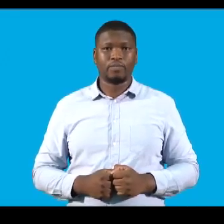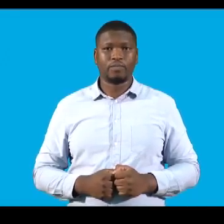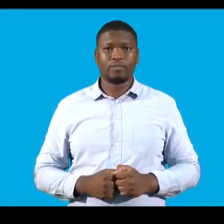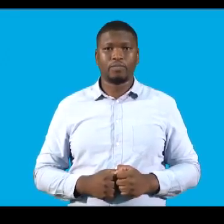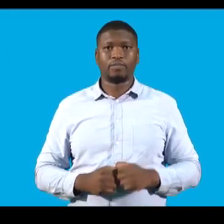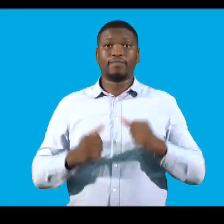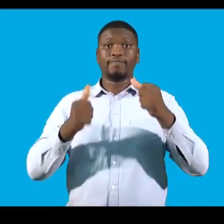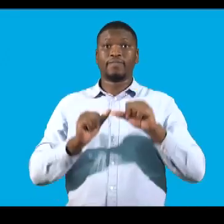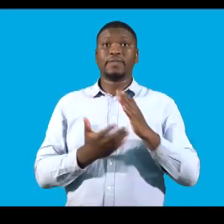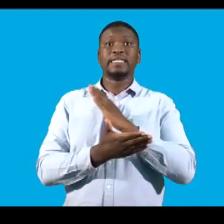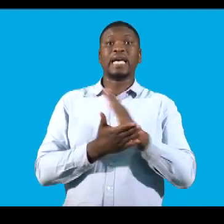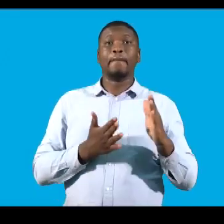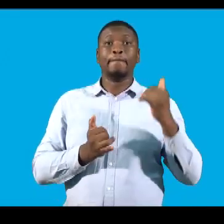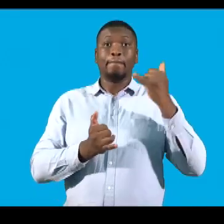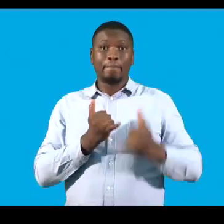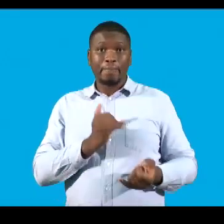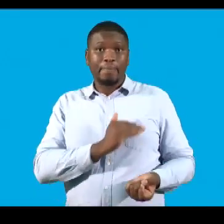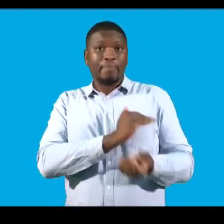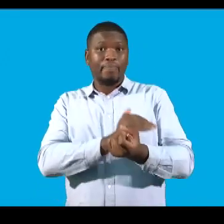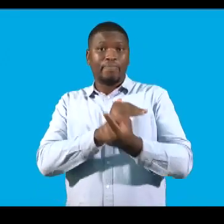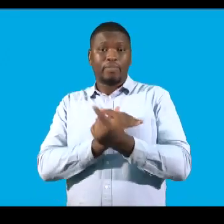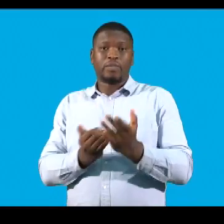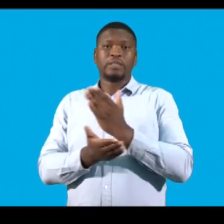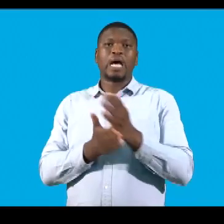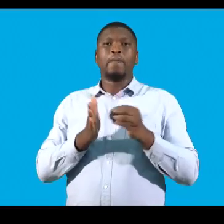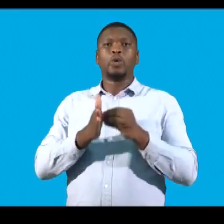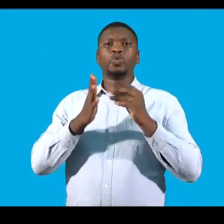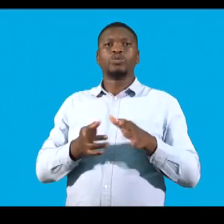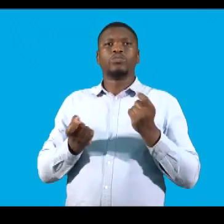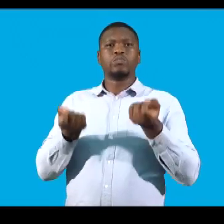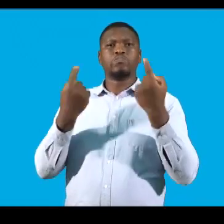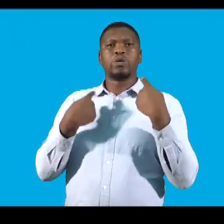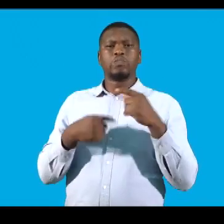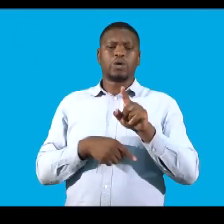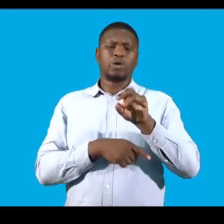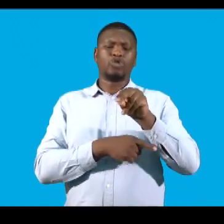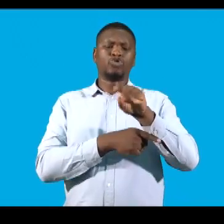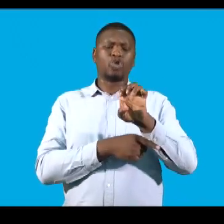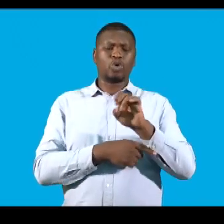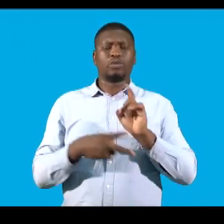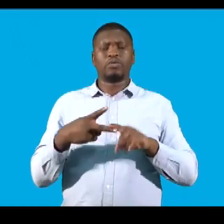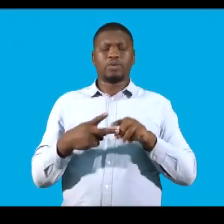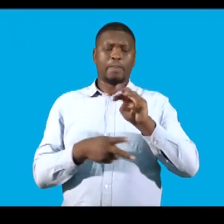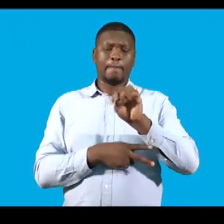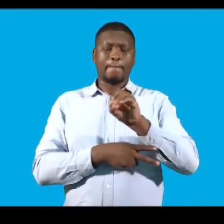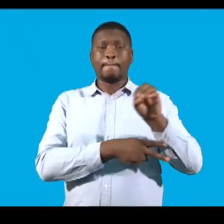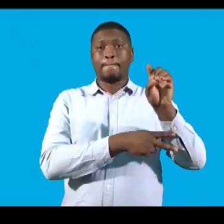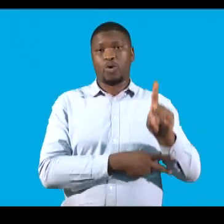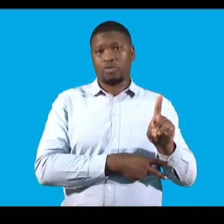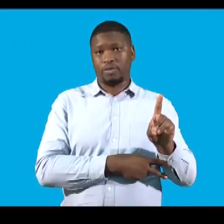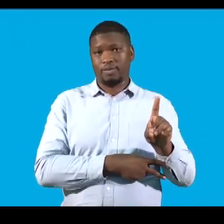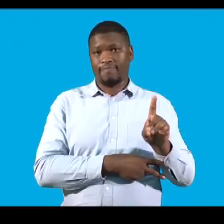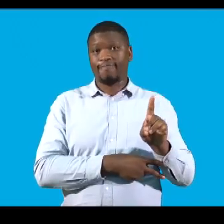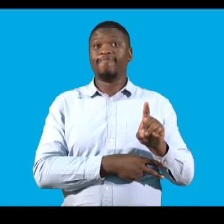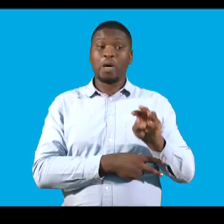These are some of the common errors that are made. Learners often misinterpret tone and mood. Tone being the way something is